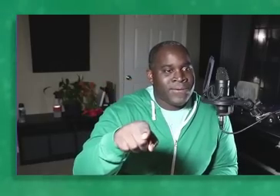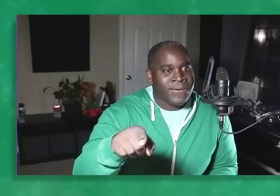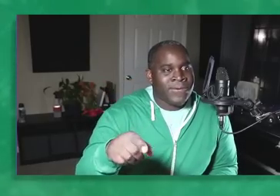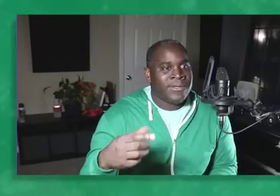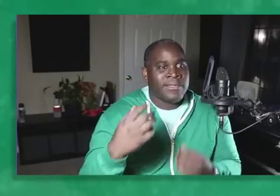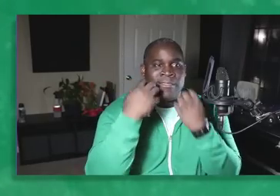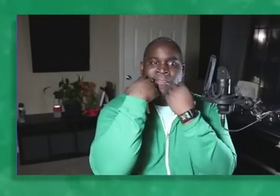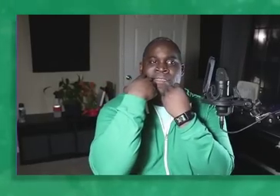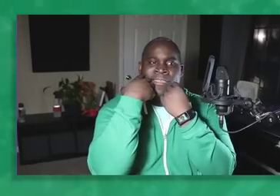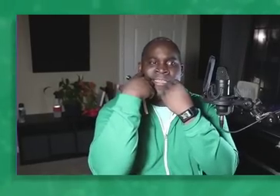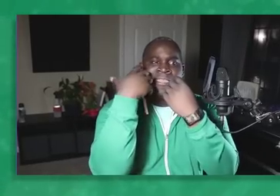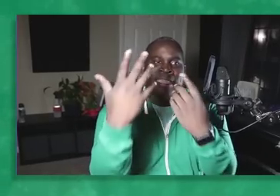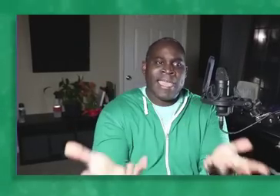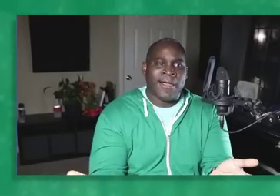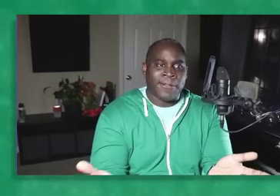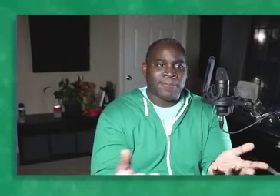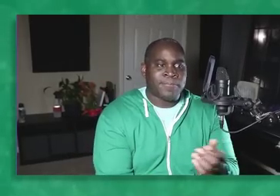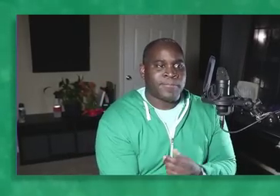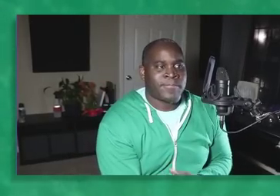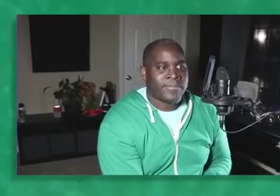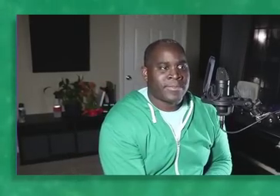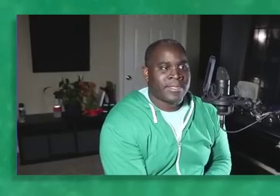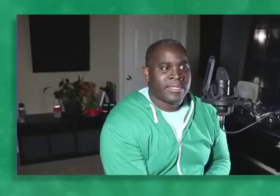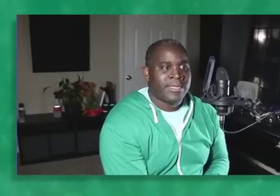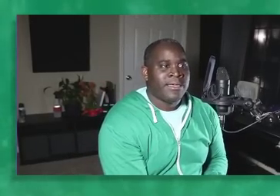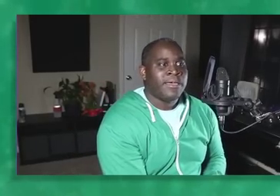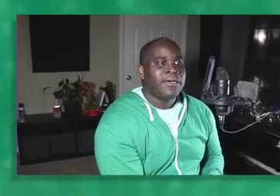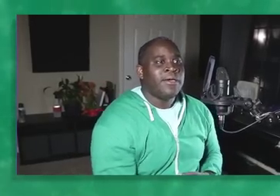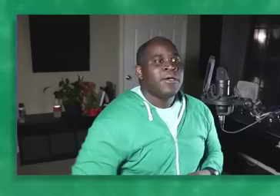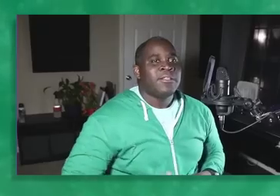you doesn't yell?